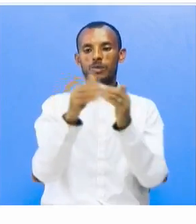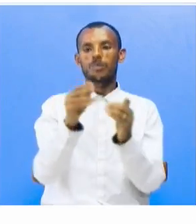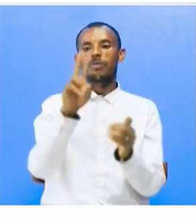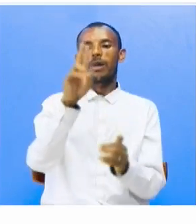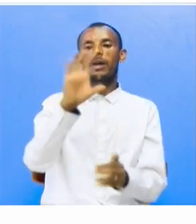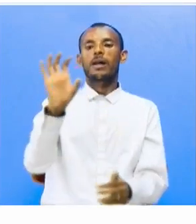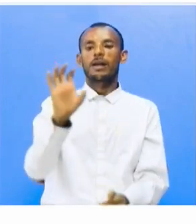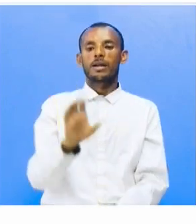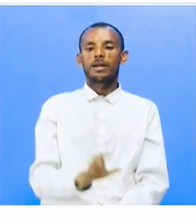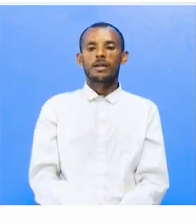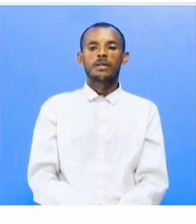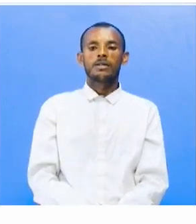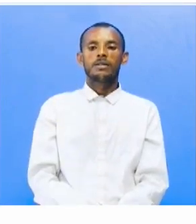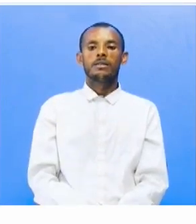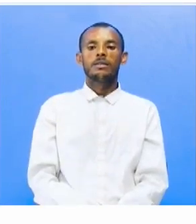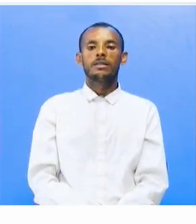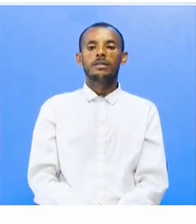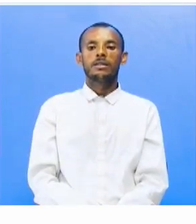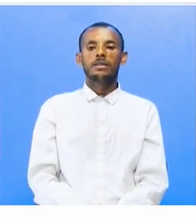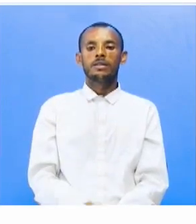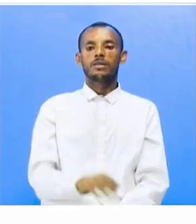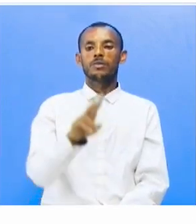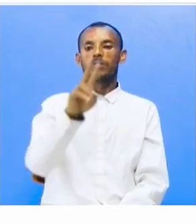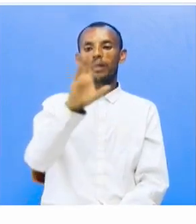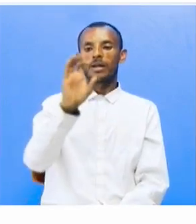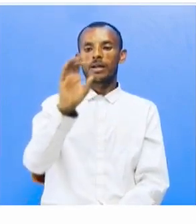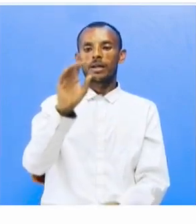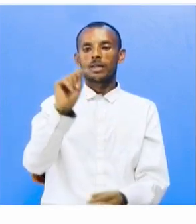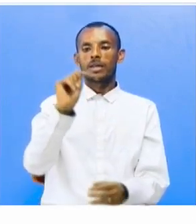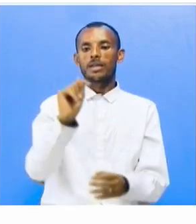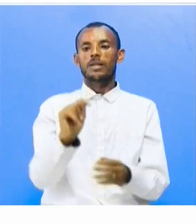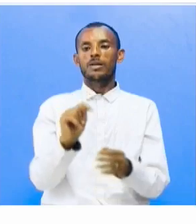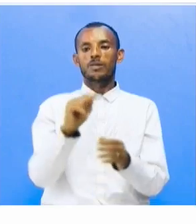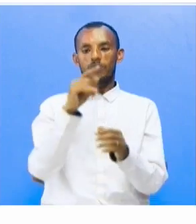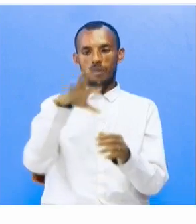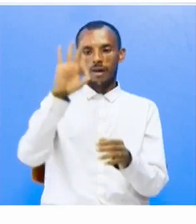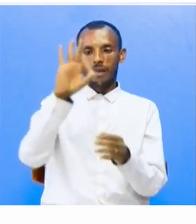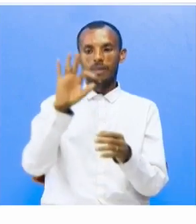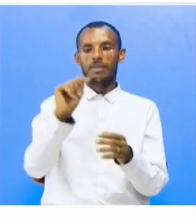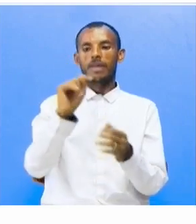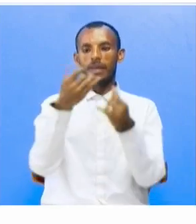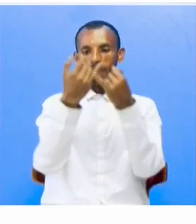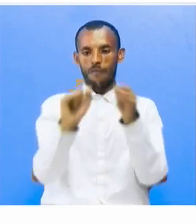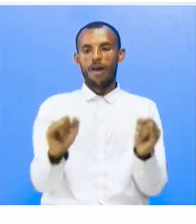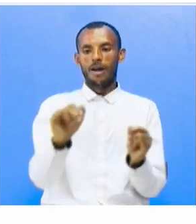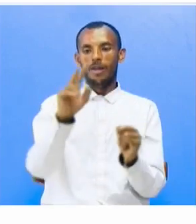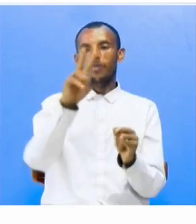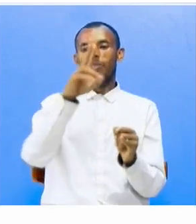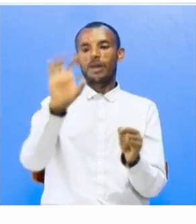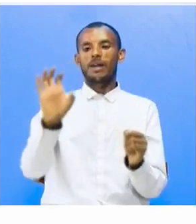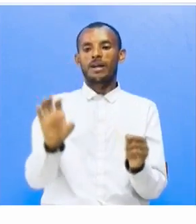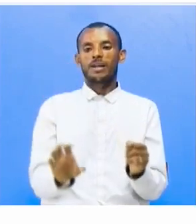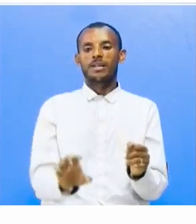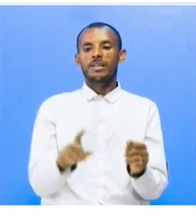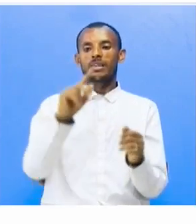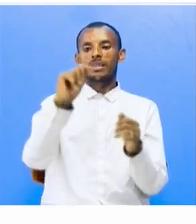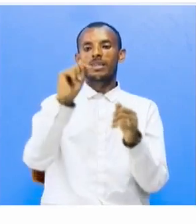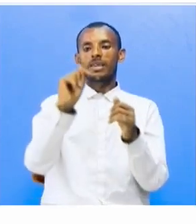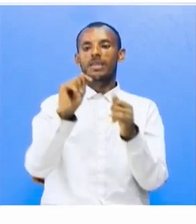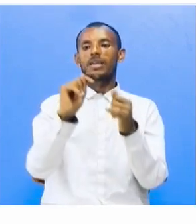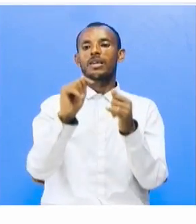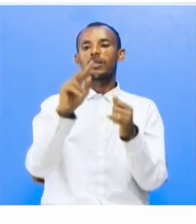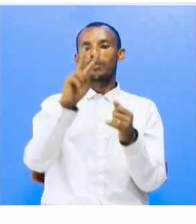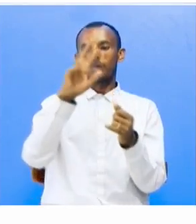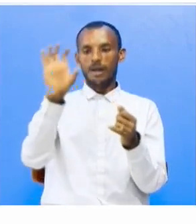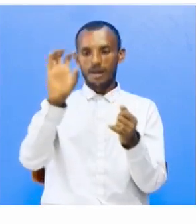200. 200 T. To find T, divide both sides by